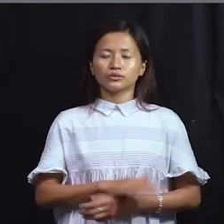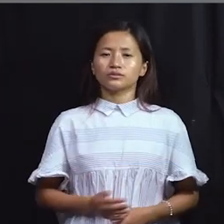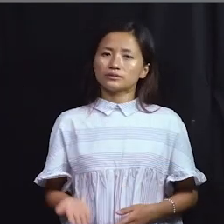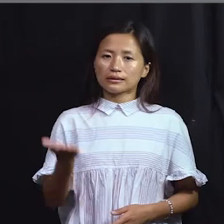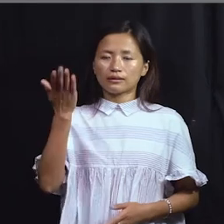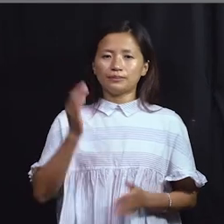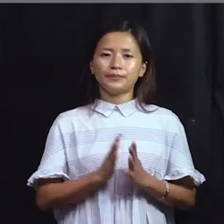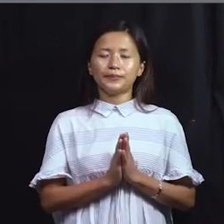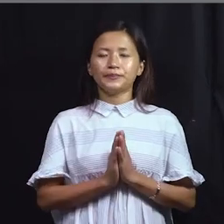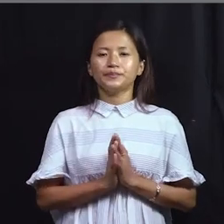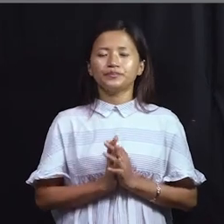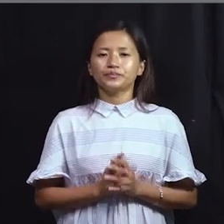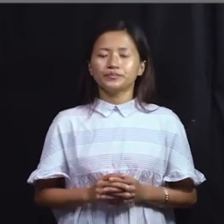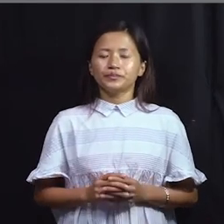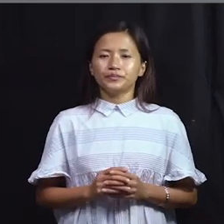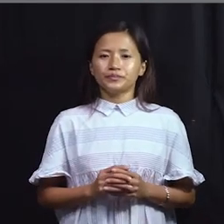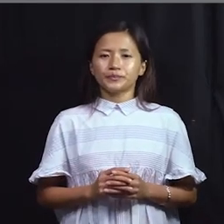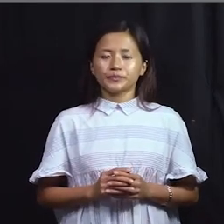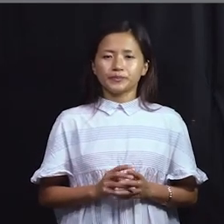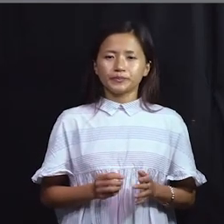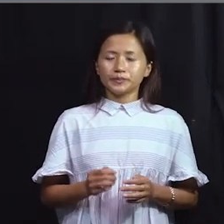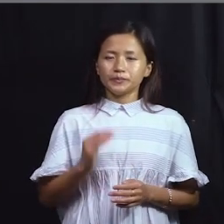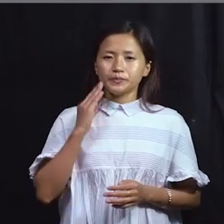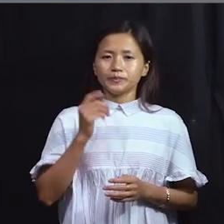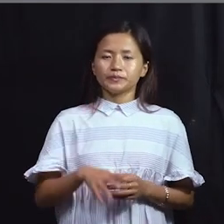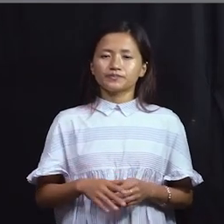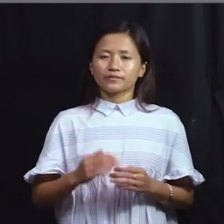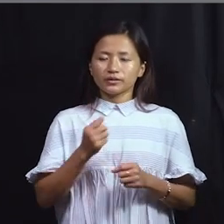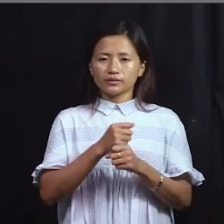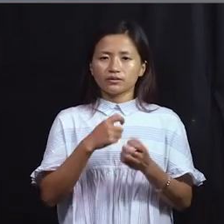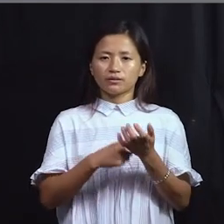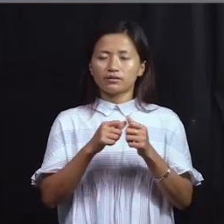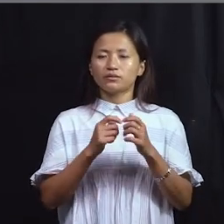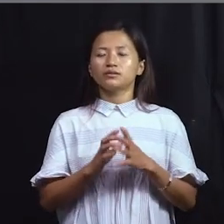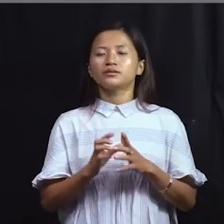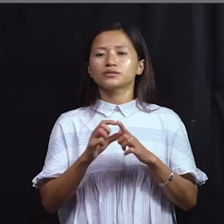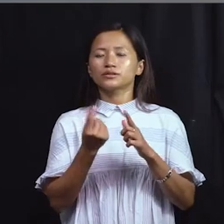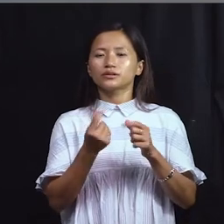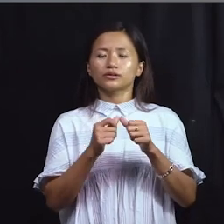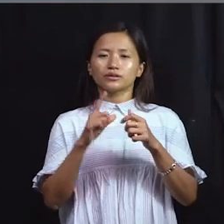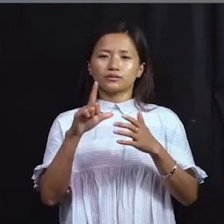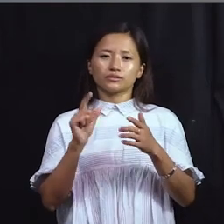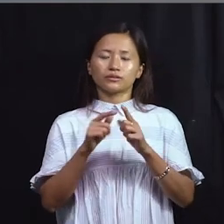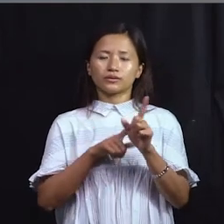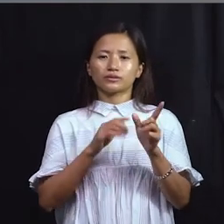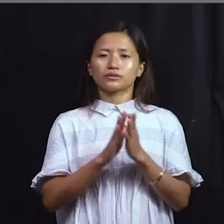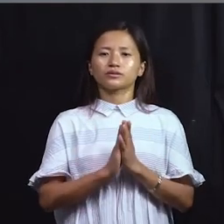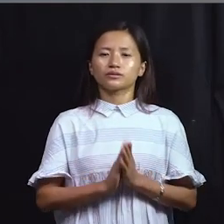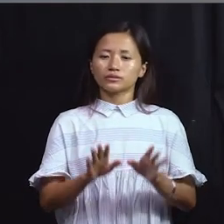up, so and so forth, or not. So when this is done, slowly and gradually, the government will be able to